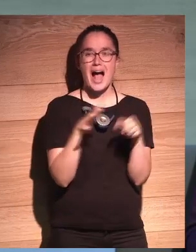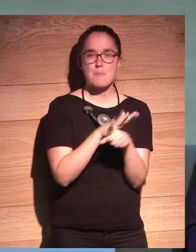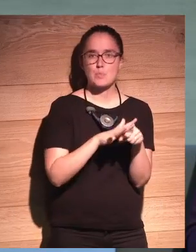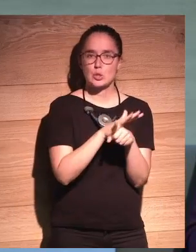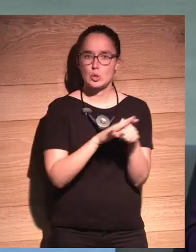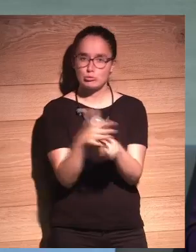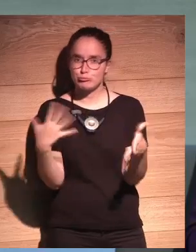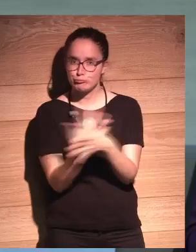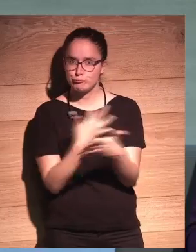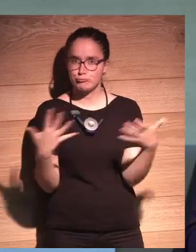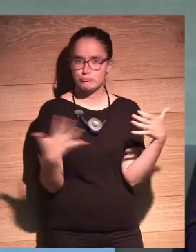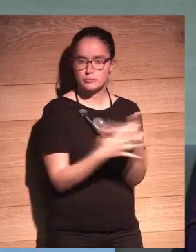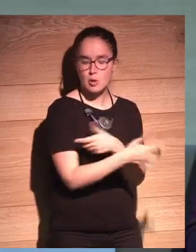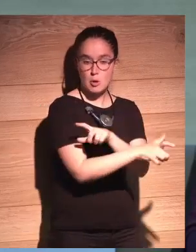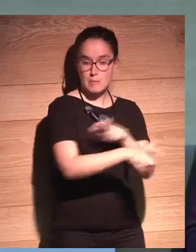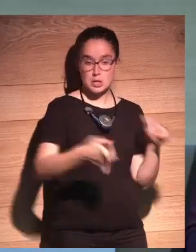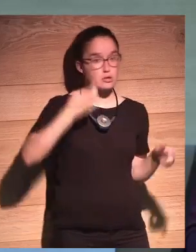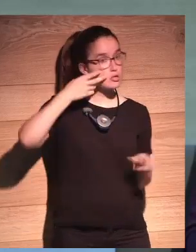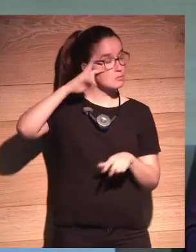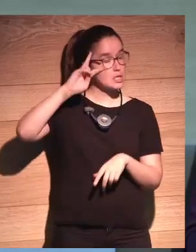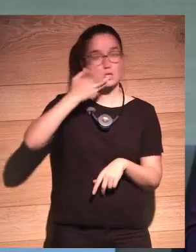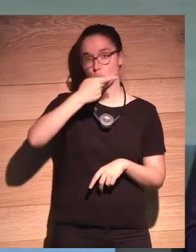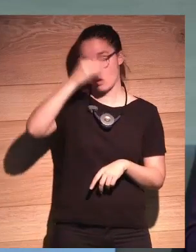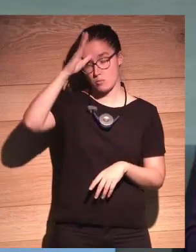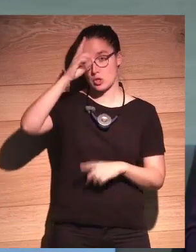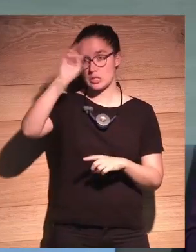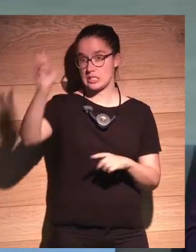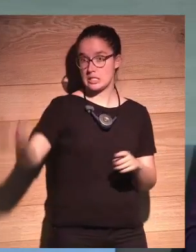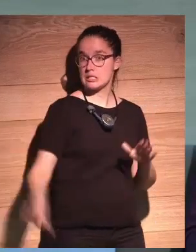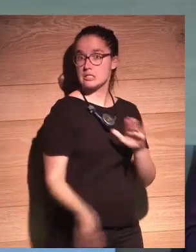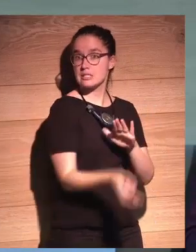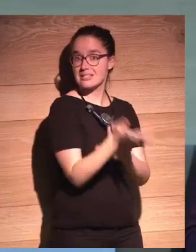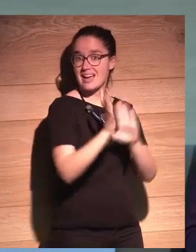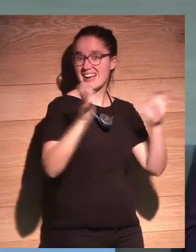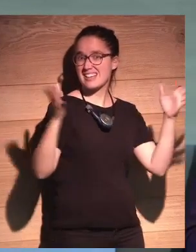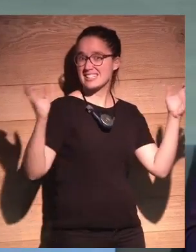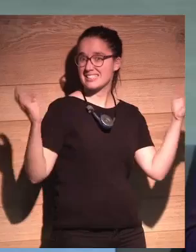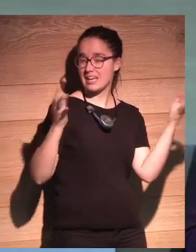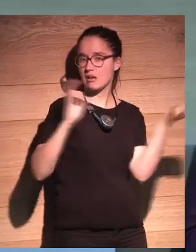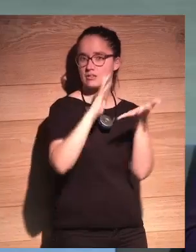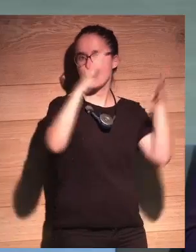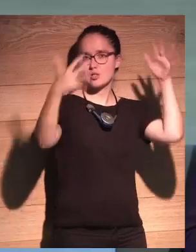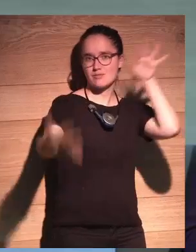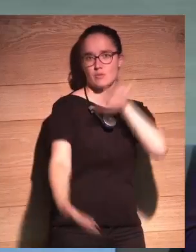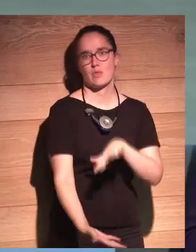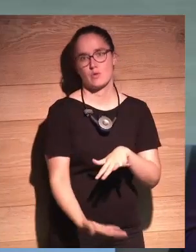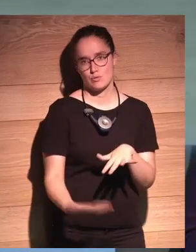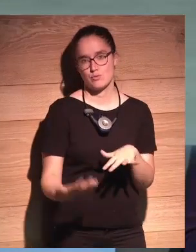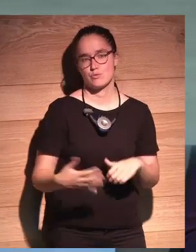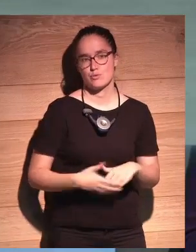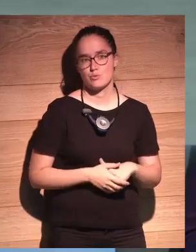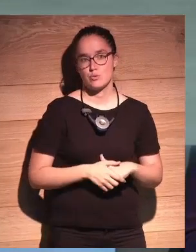When we join disciplines, spheres, people from different backgrounds, we